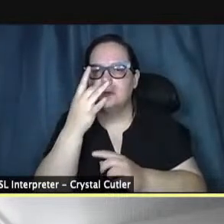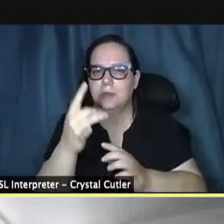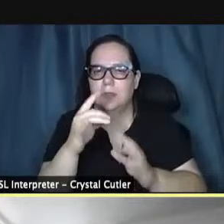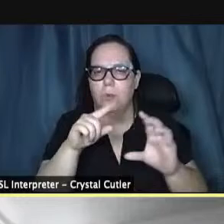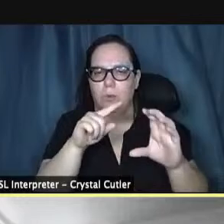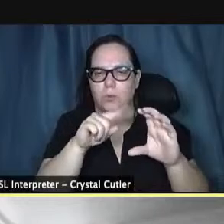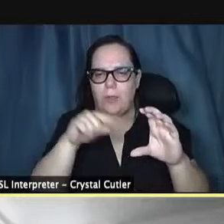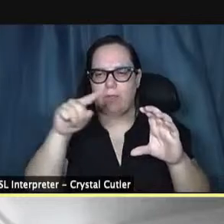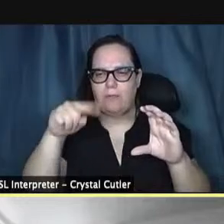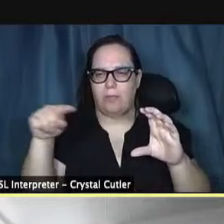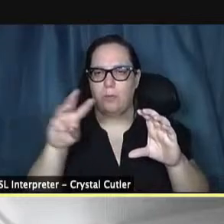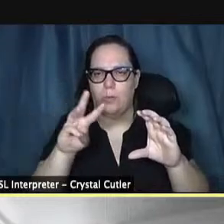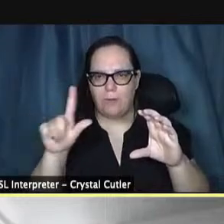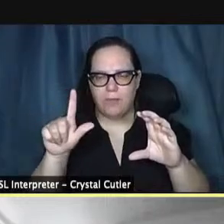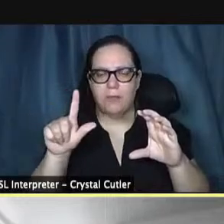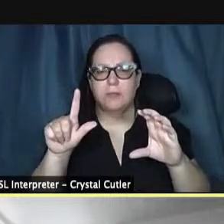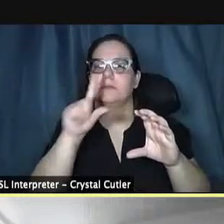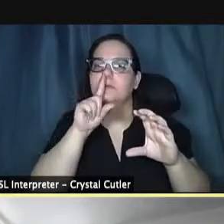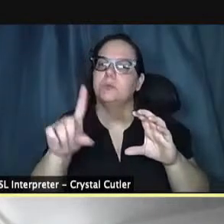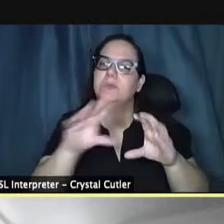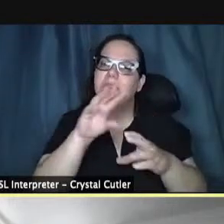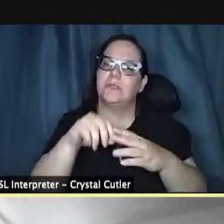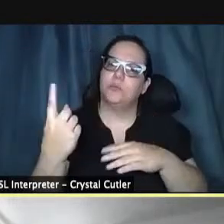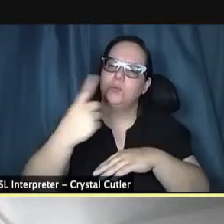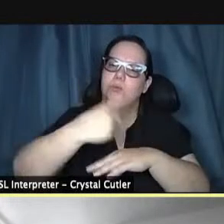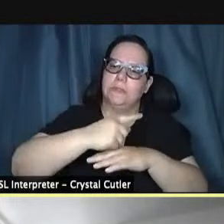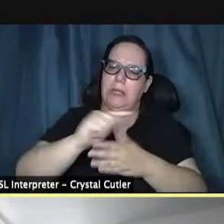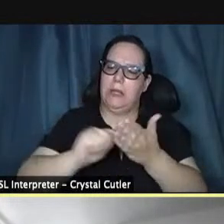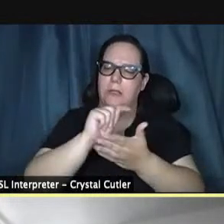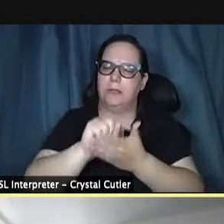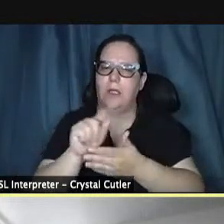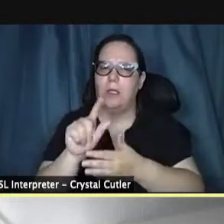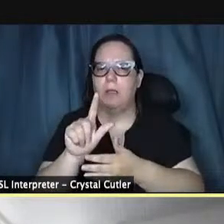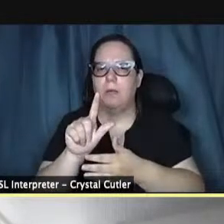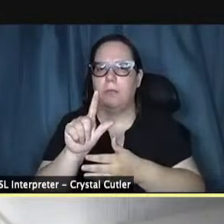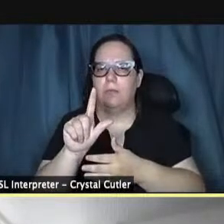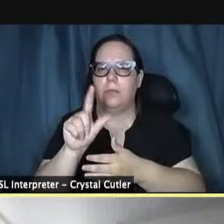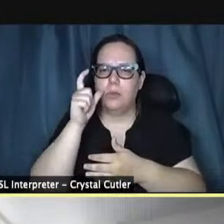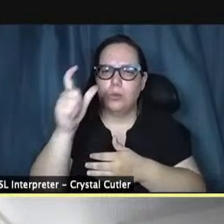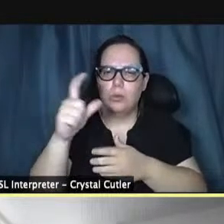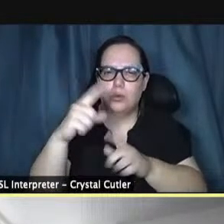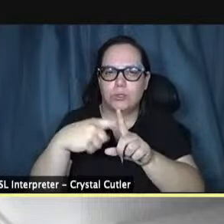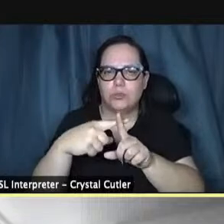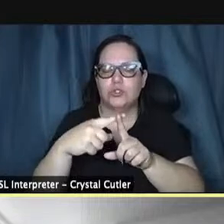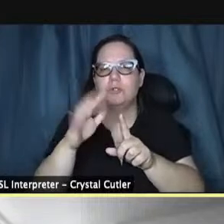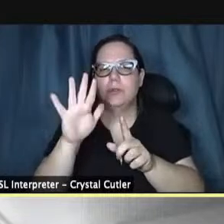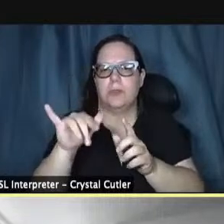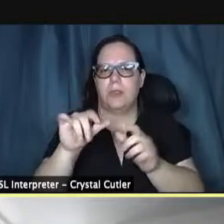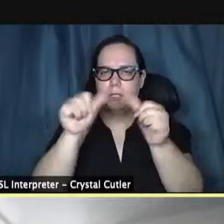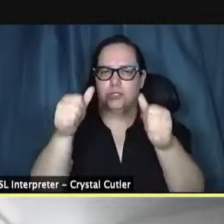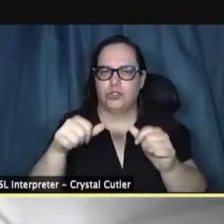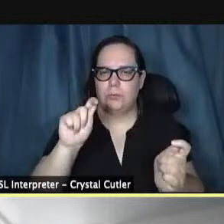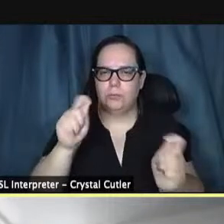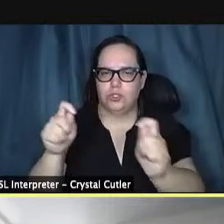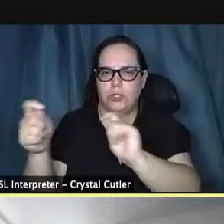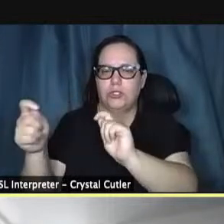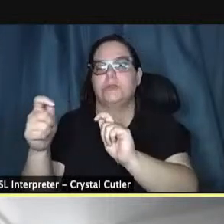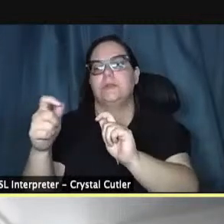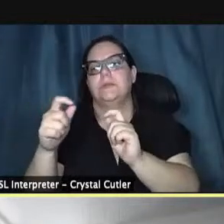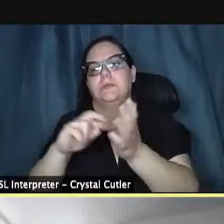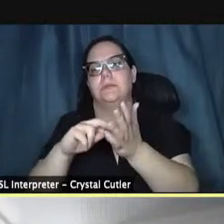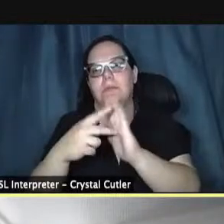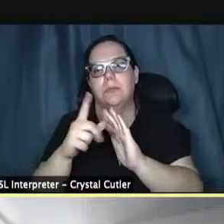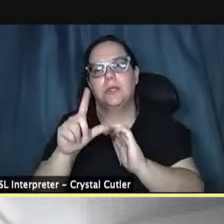daytime lunar temperatures, you can see that shape is changing, making Lunar Trailblazer's simultaneous composition and